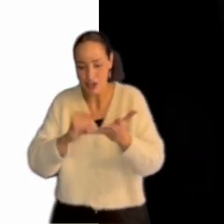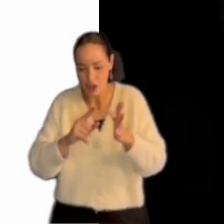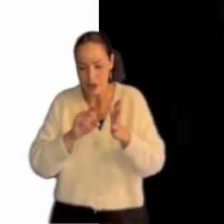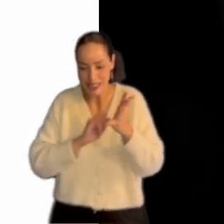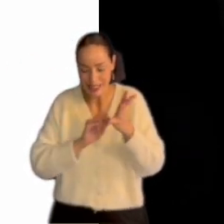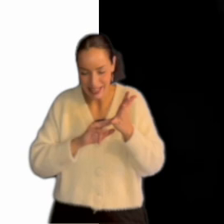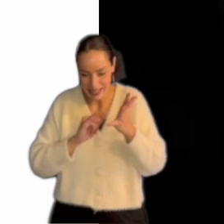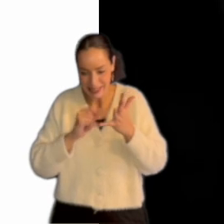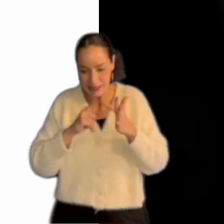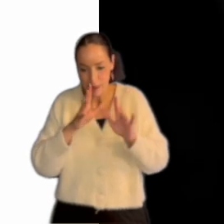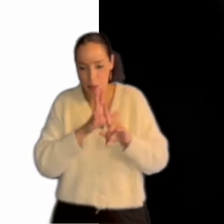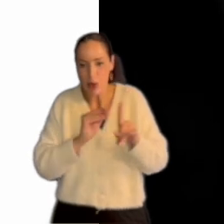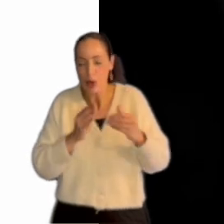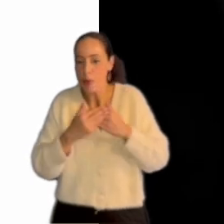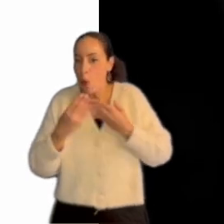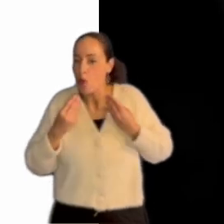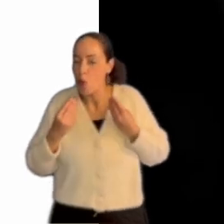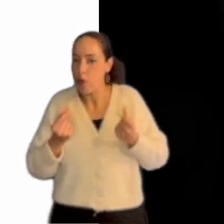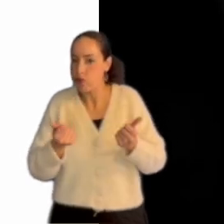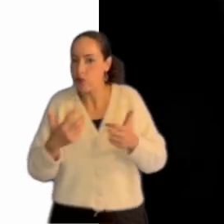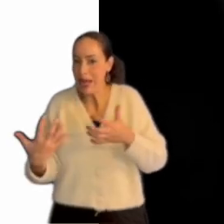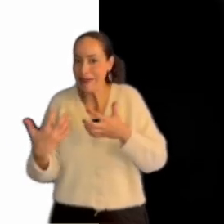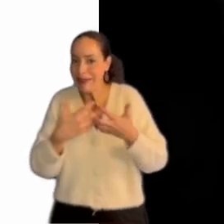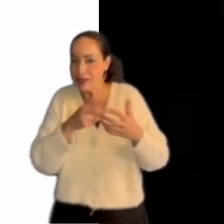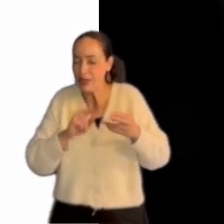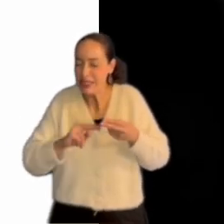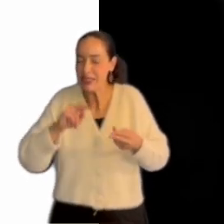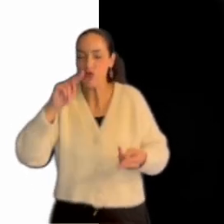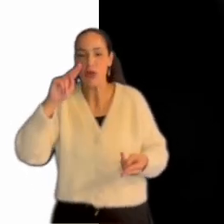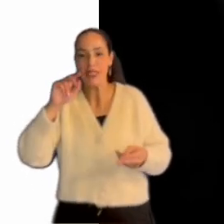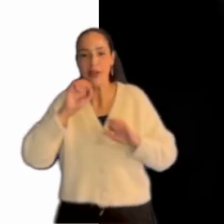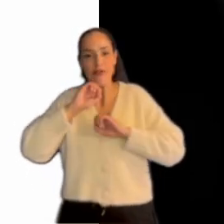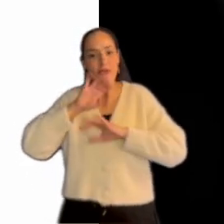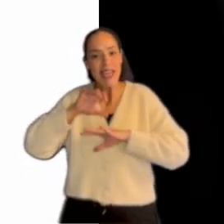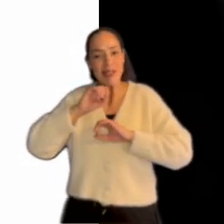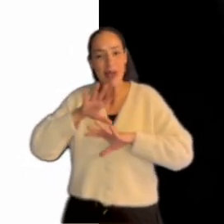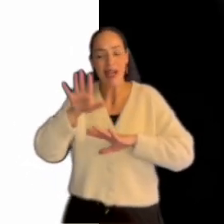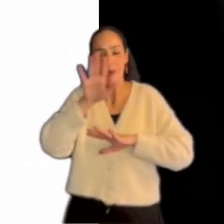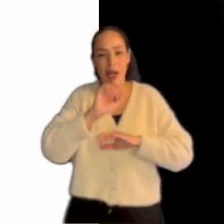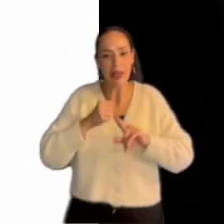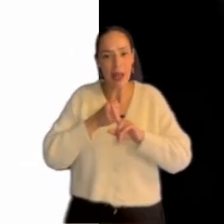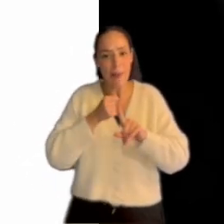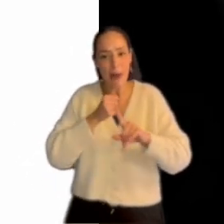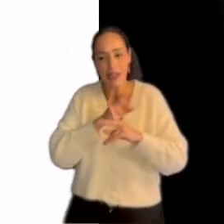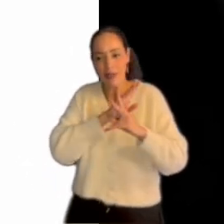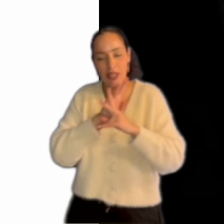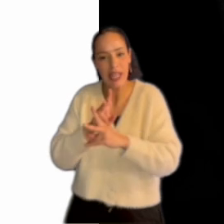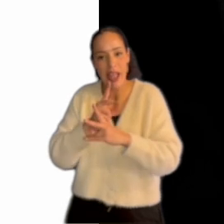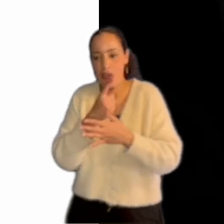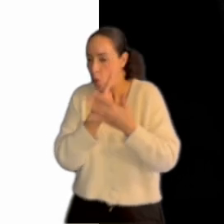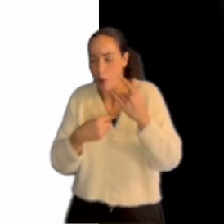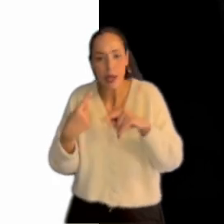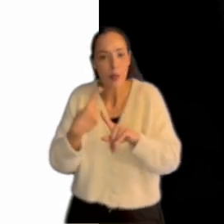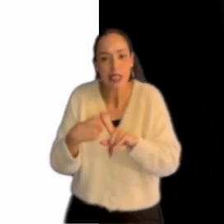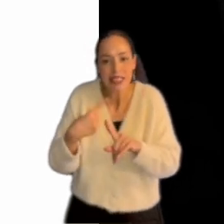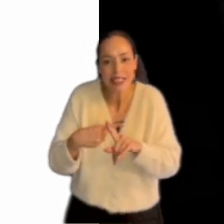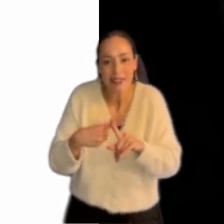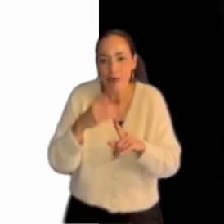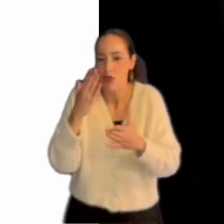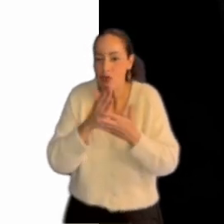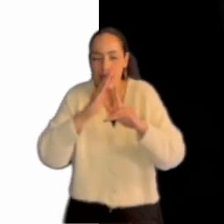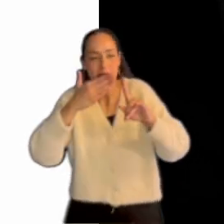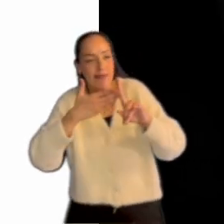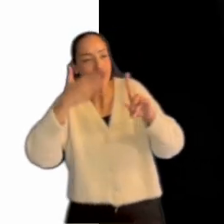positive, but recognised and affirmed the progress that they'd made, travelling further than they'd ever thought to be possible, given all that they'd endured.